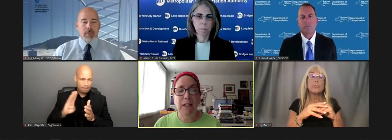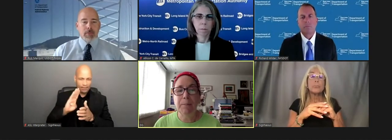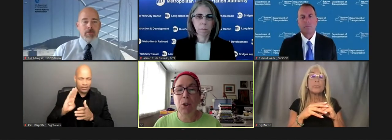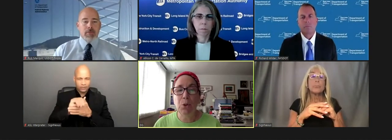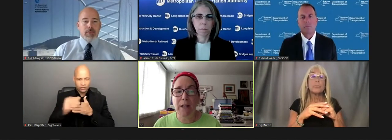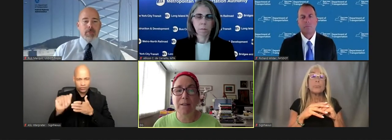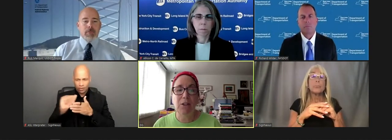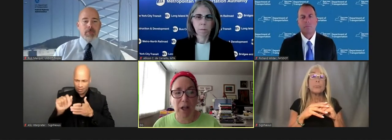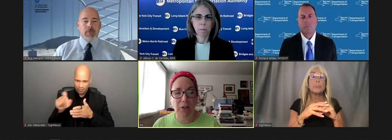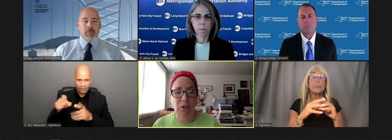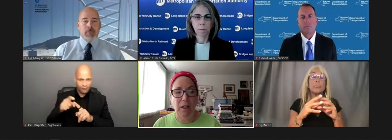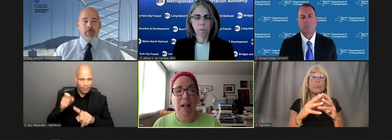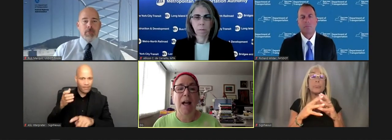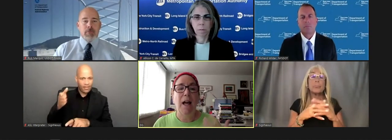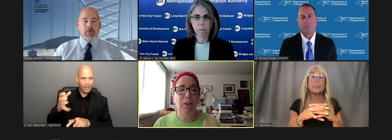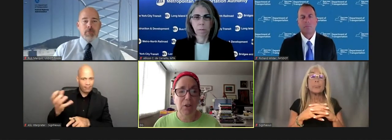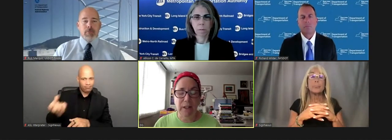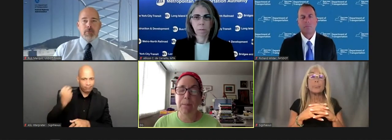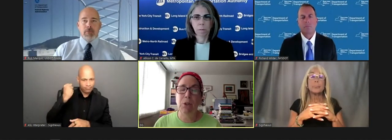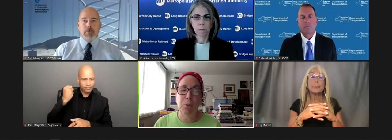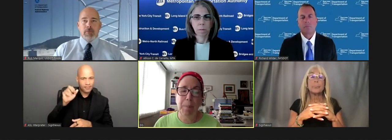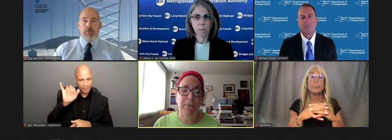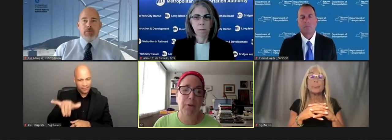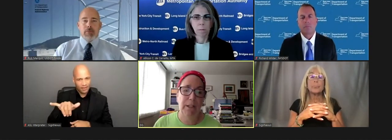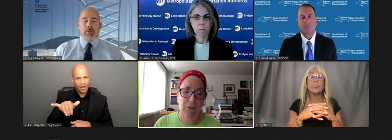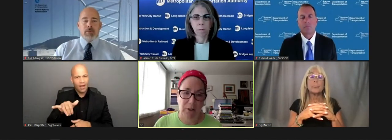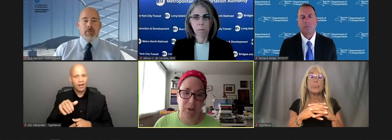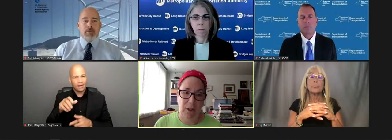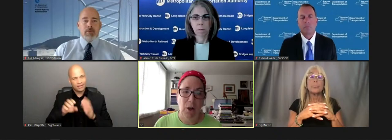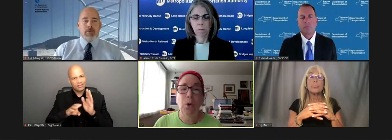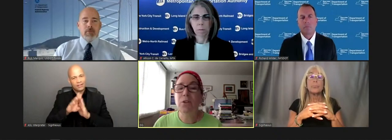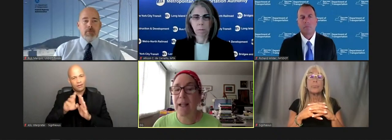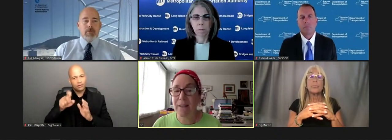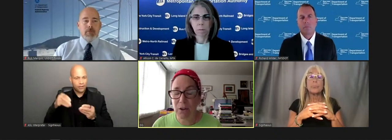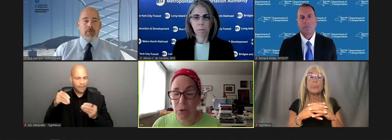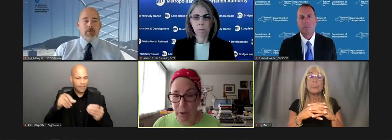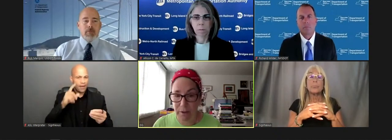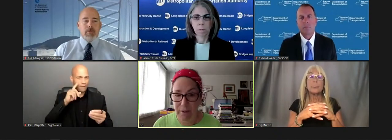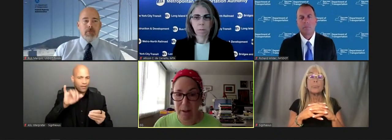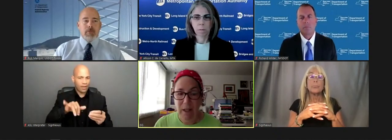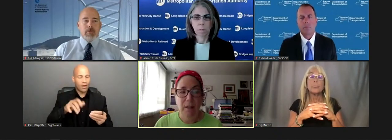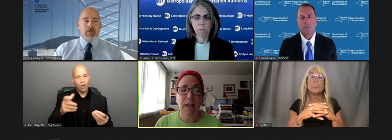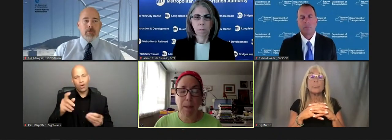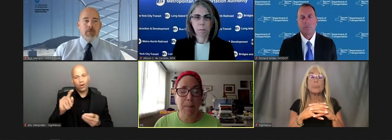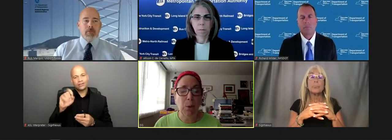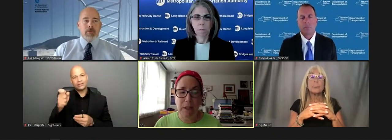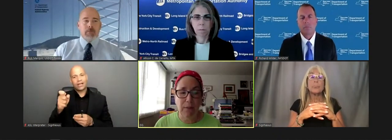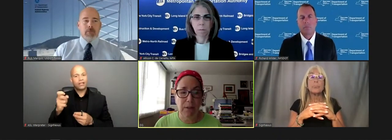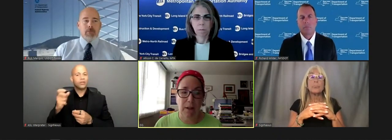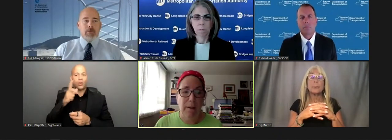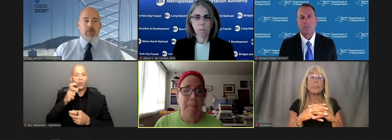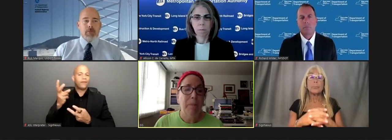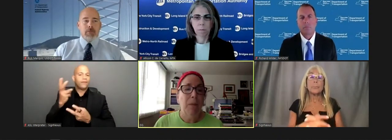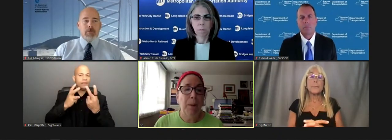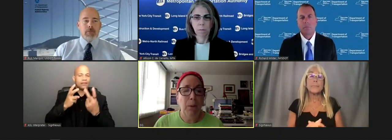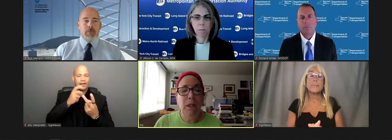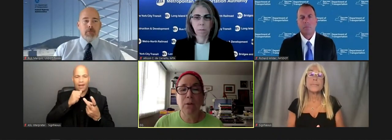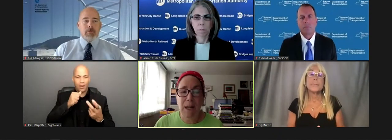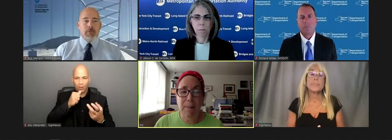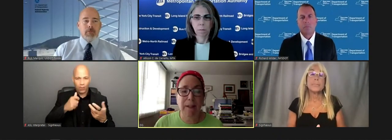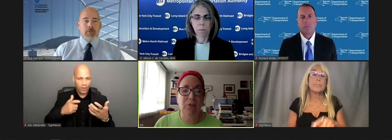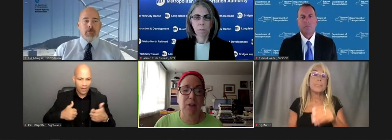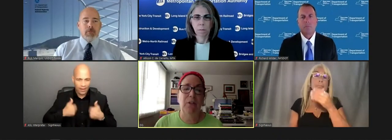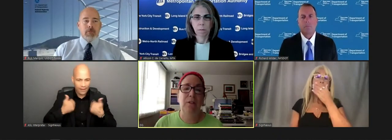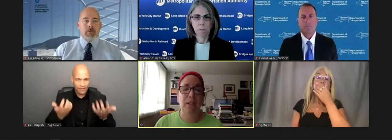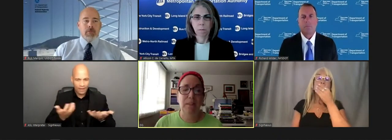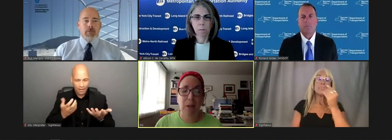development creates congestion and development should pay for the congestion or text the shorts not the people who live here but we